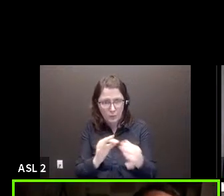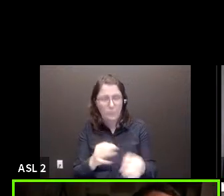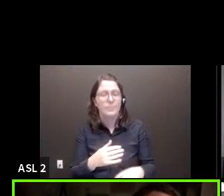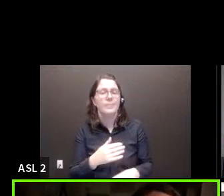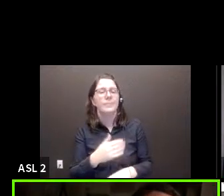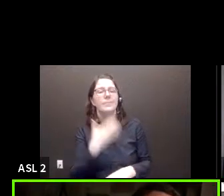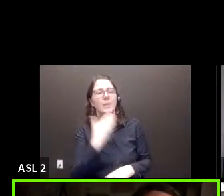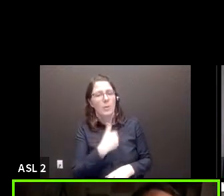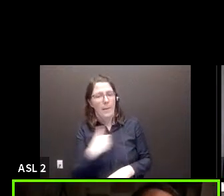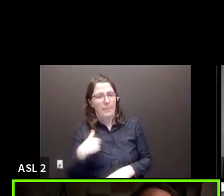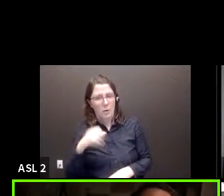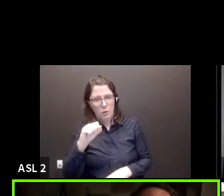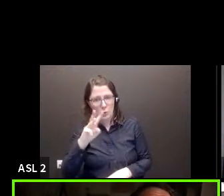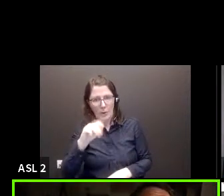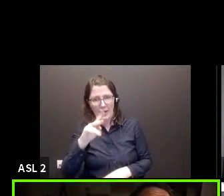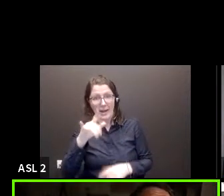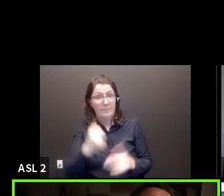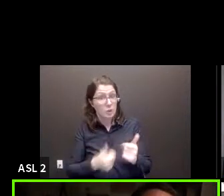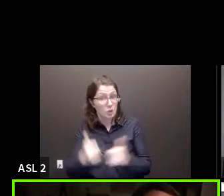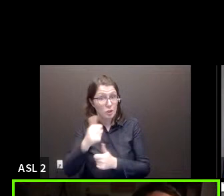uh chief